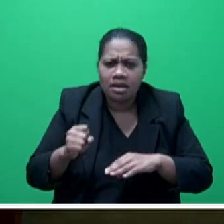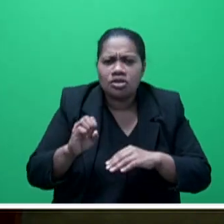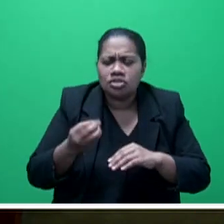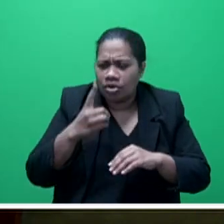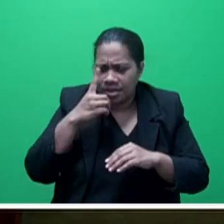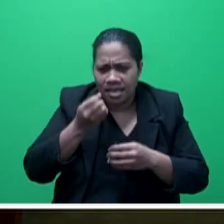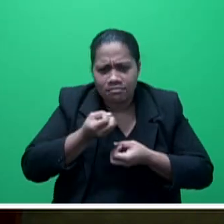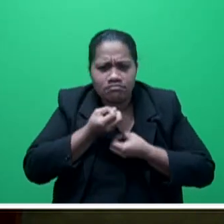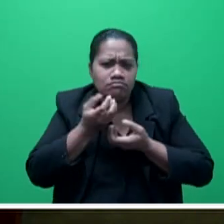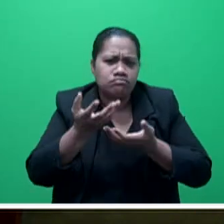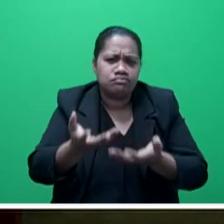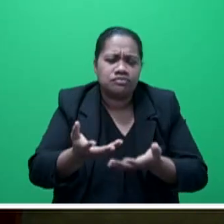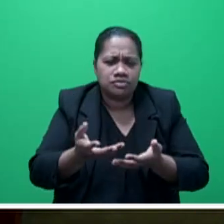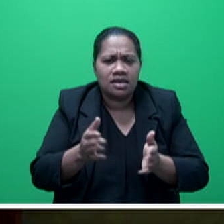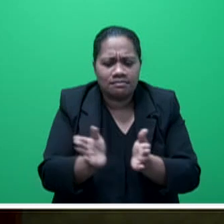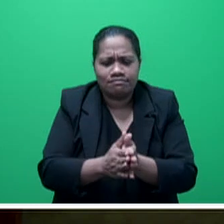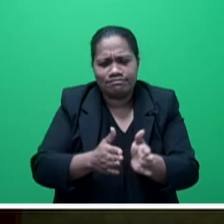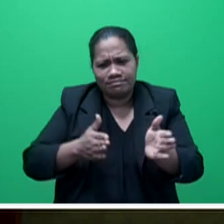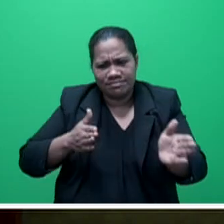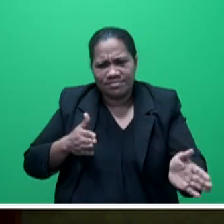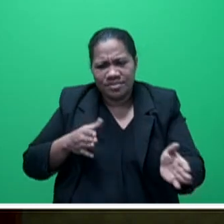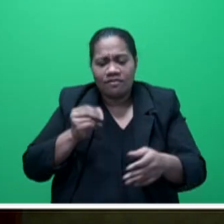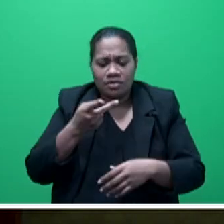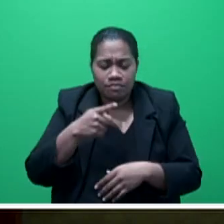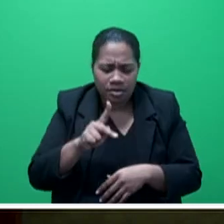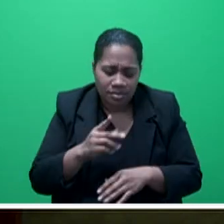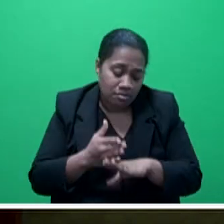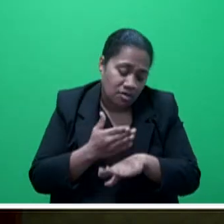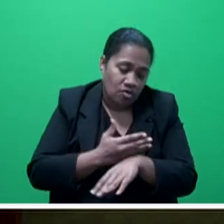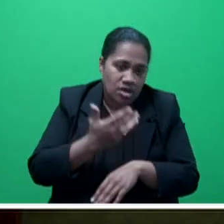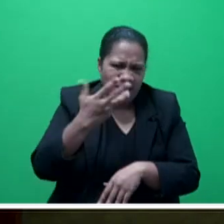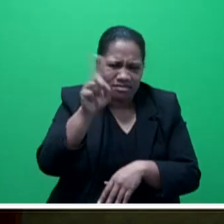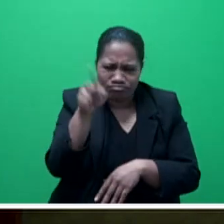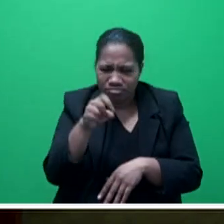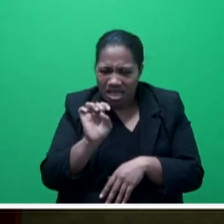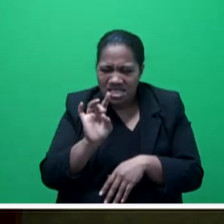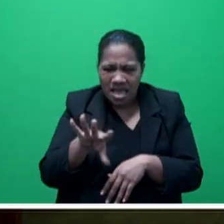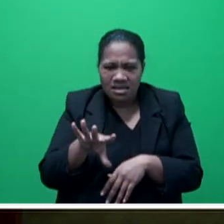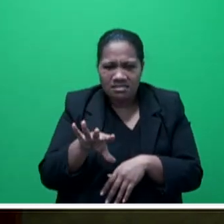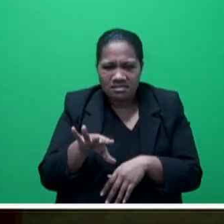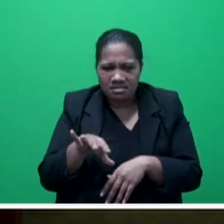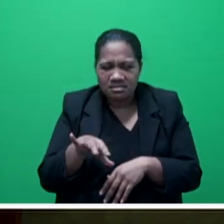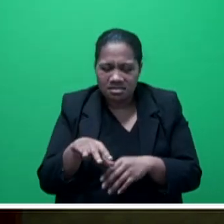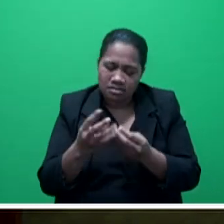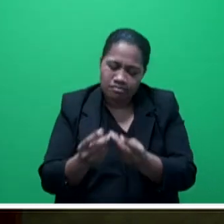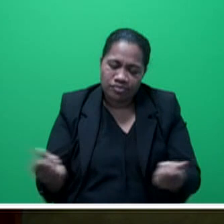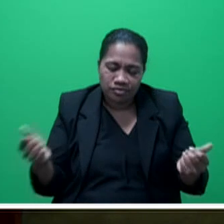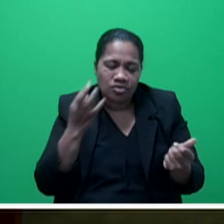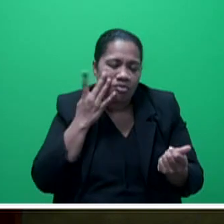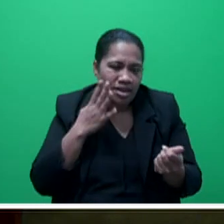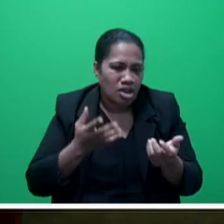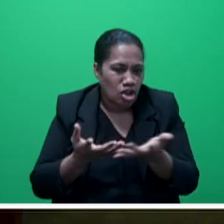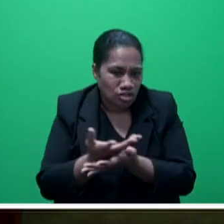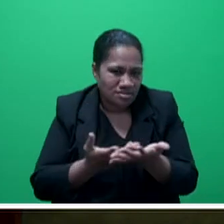permits. With a remarkable track record, 9 out of 10 cases have been resolved on the spot during consultation.